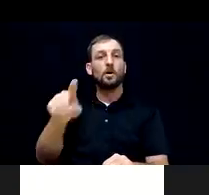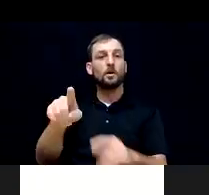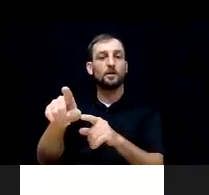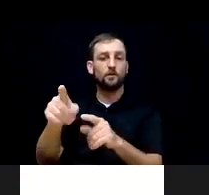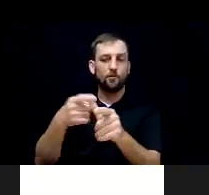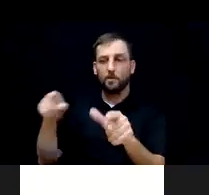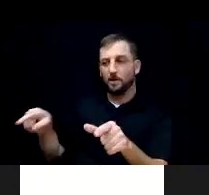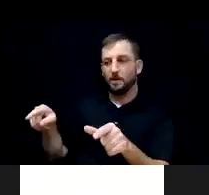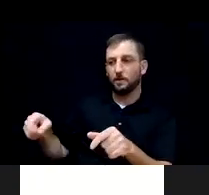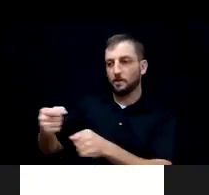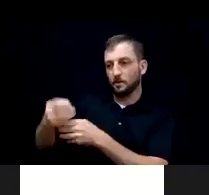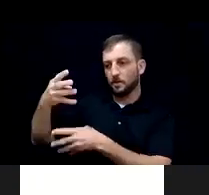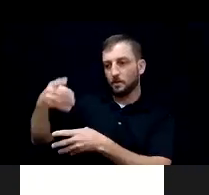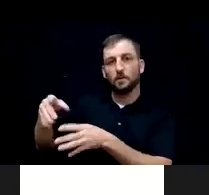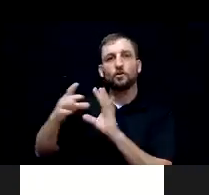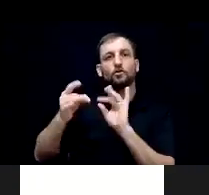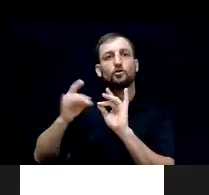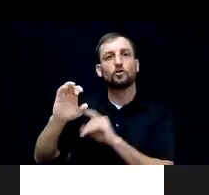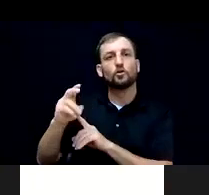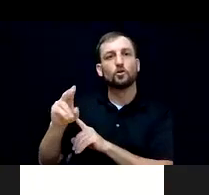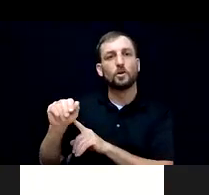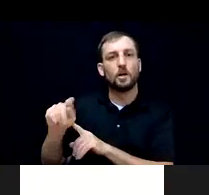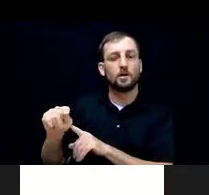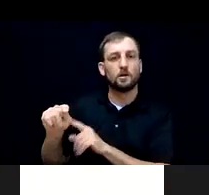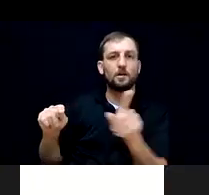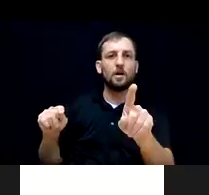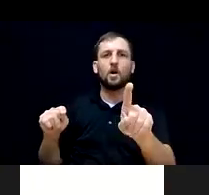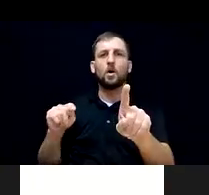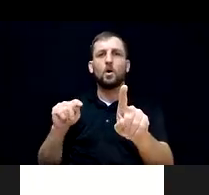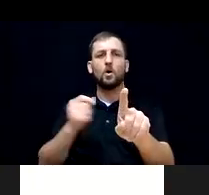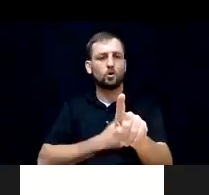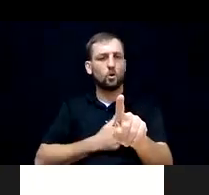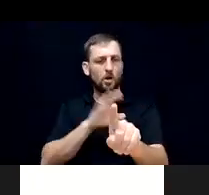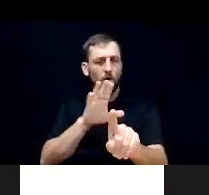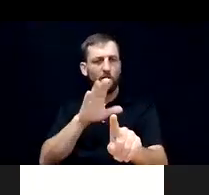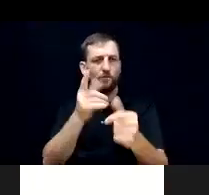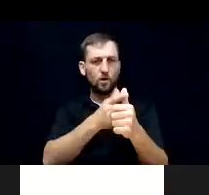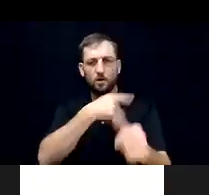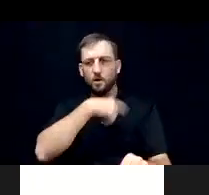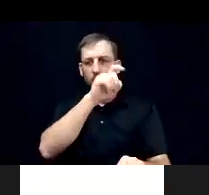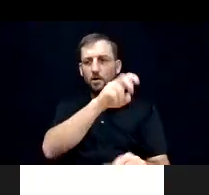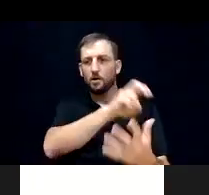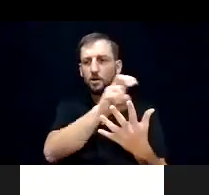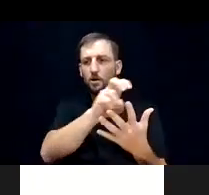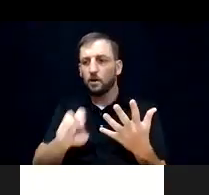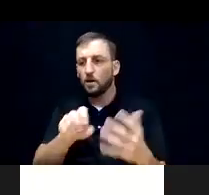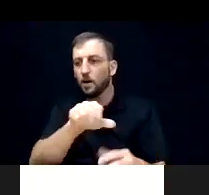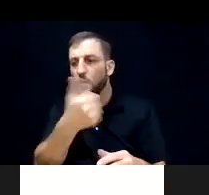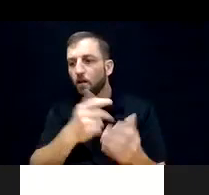is, can each of the, no, I'm sorry, I didn't go to the other programs. So let me start